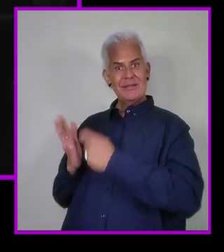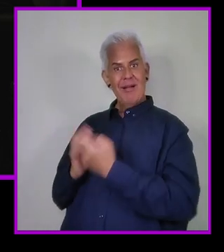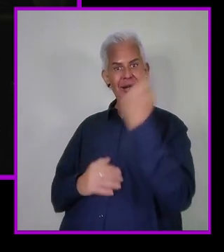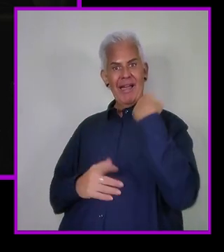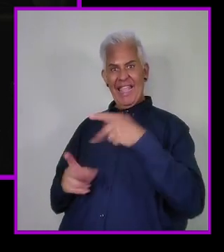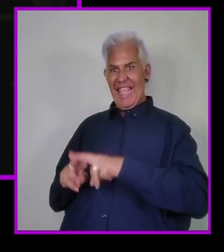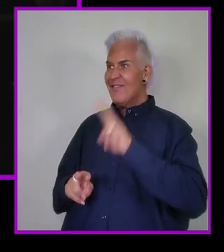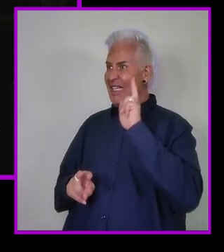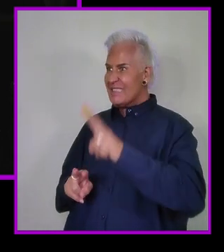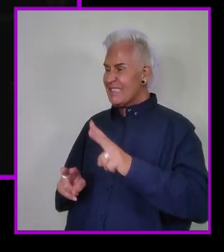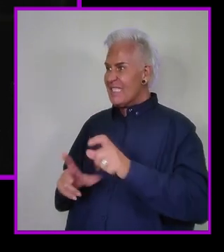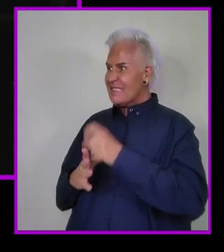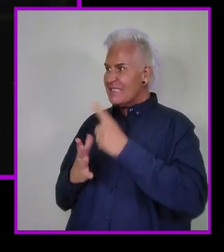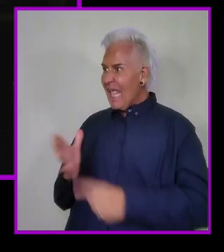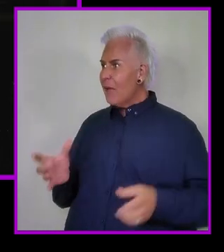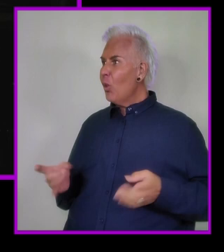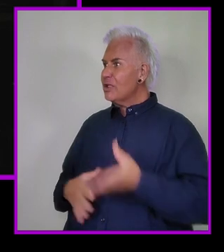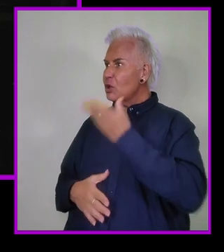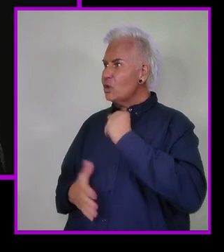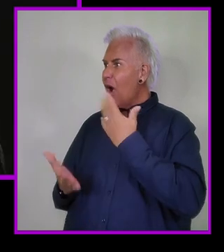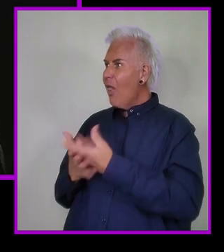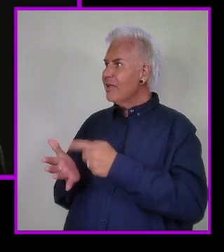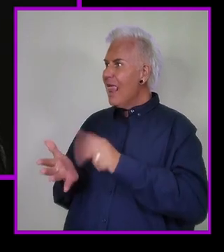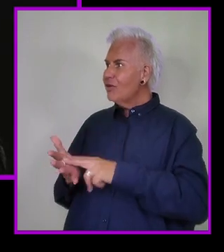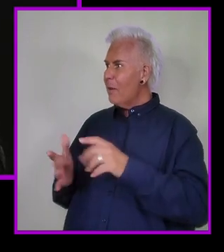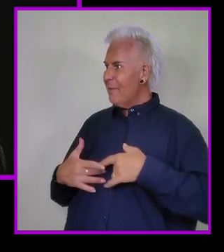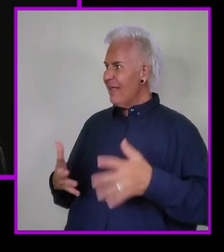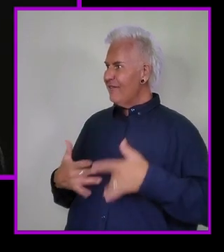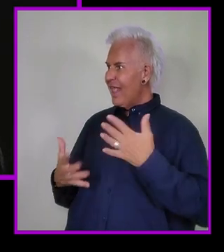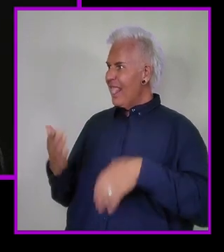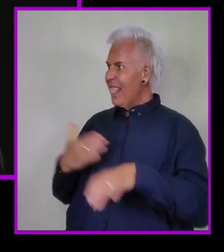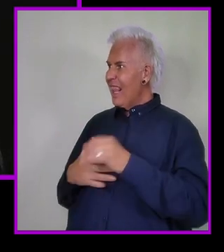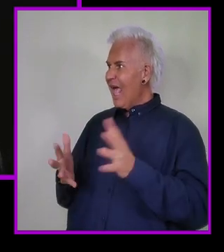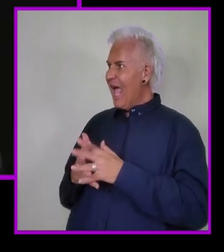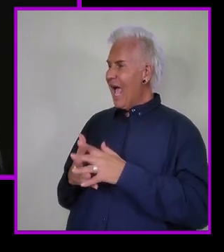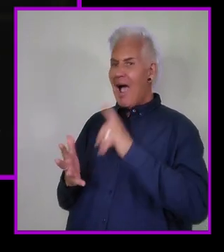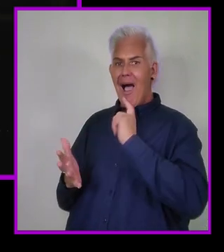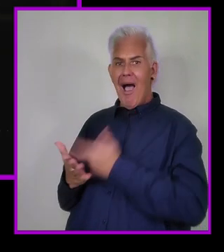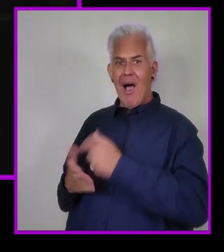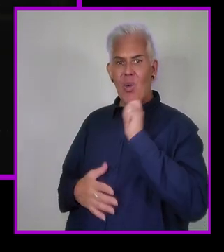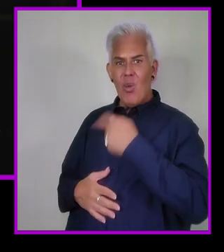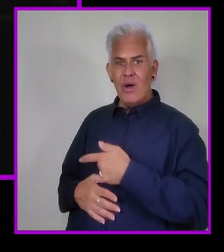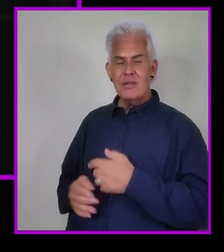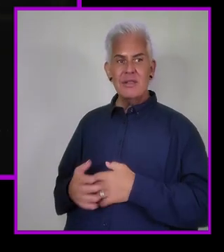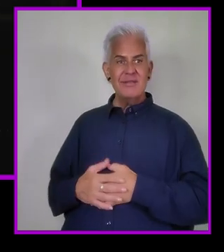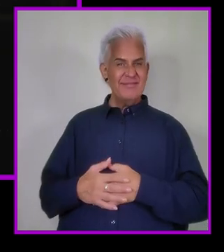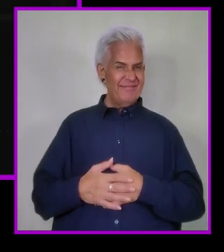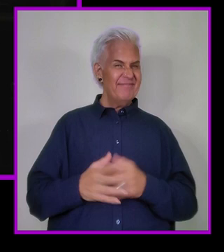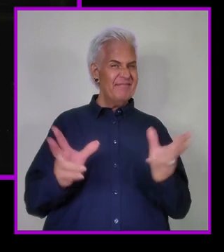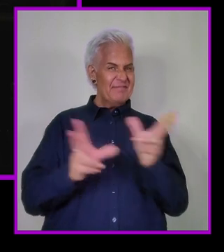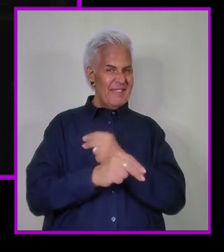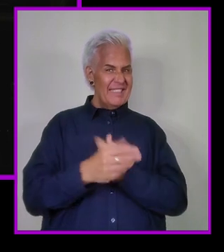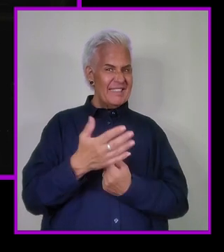that have done to me to see you on there? Yeah. Like, that would have been amazing for me to see. Mm. Like, it was a real opportunity, miss. And it was